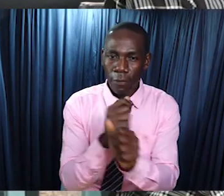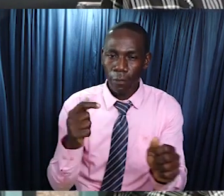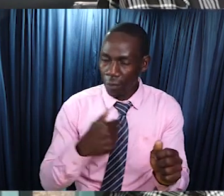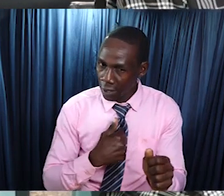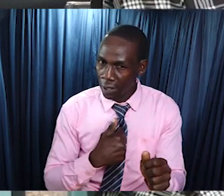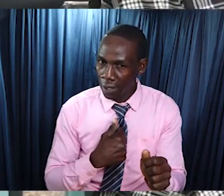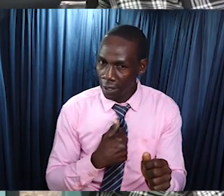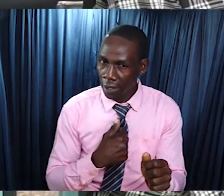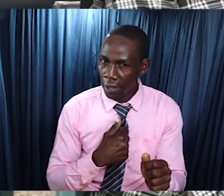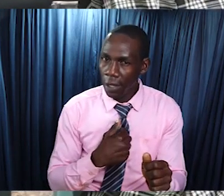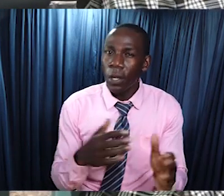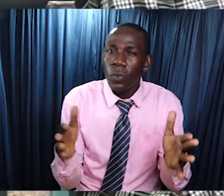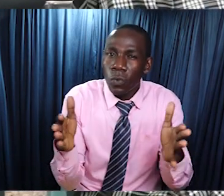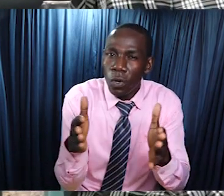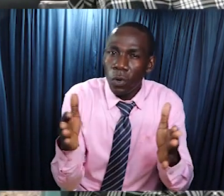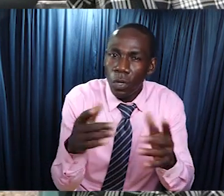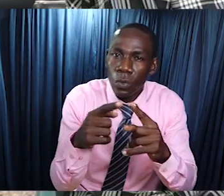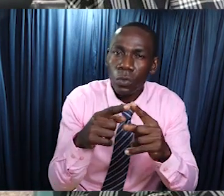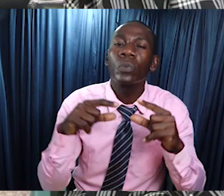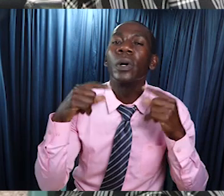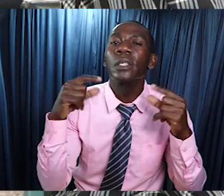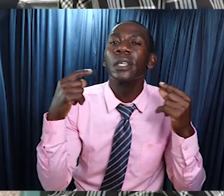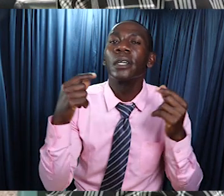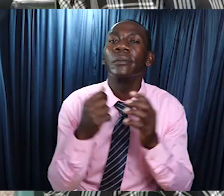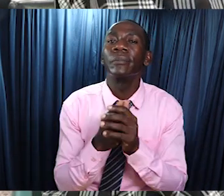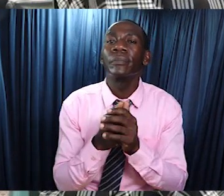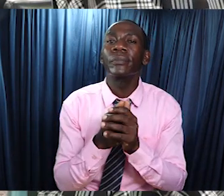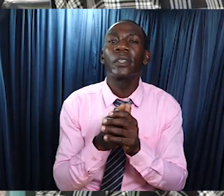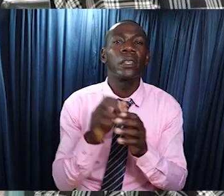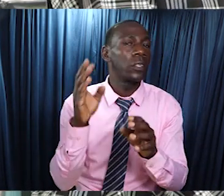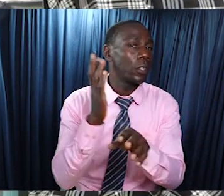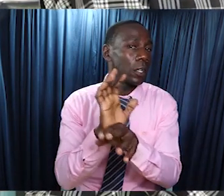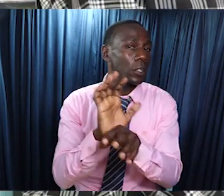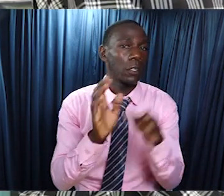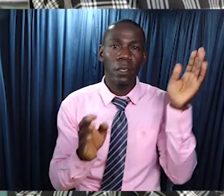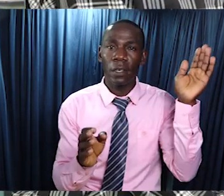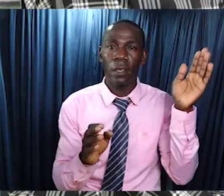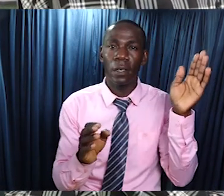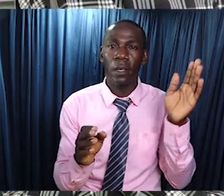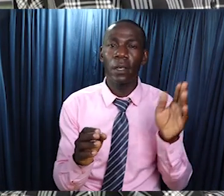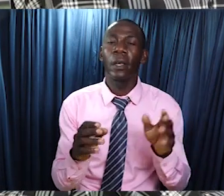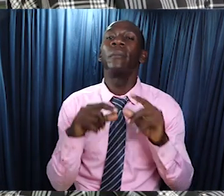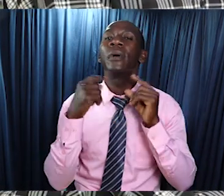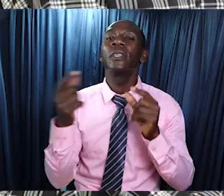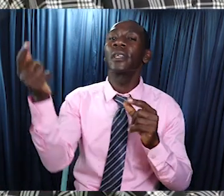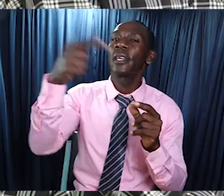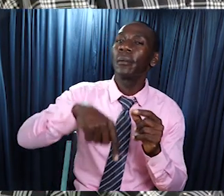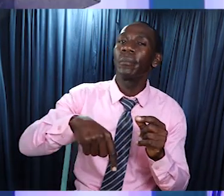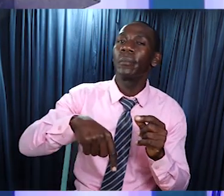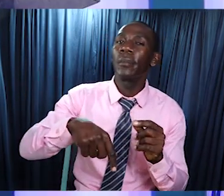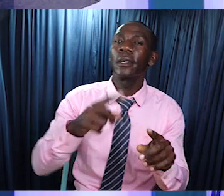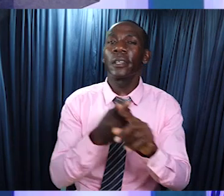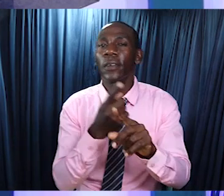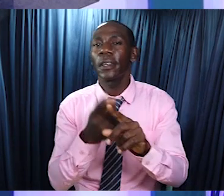What saved me, dear, is being close to the men of God. In Mtondia, preachers used